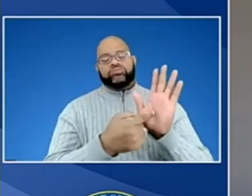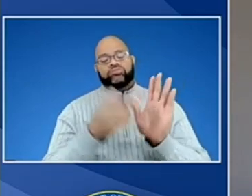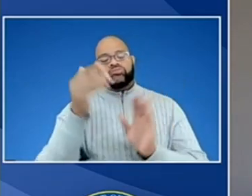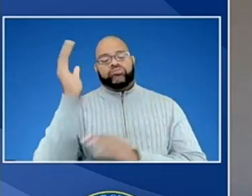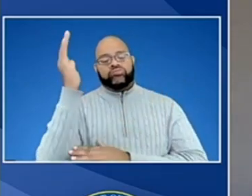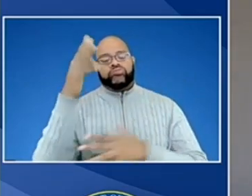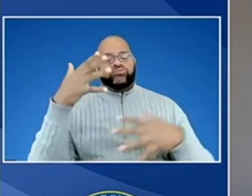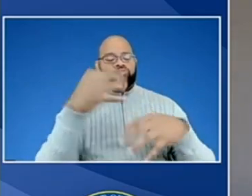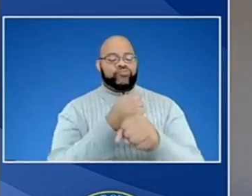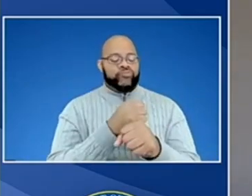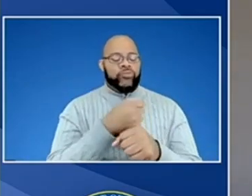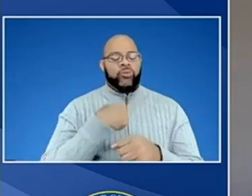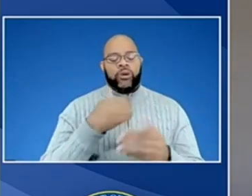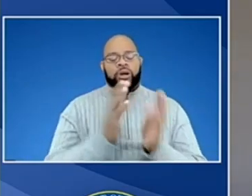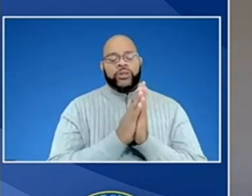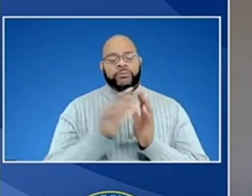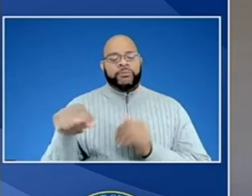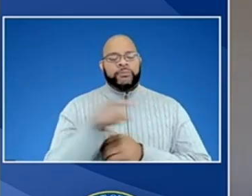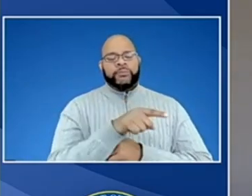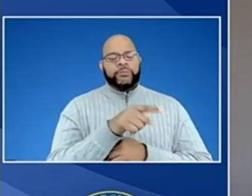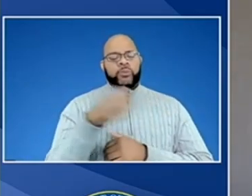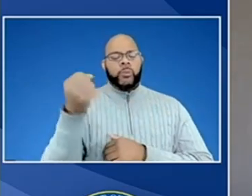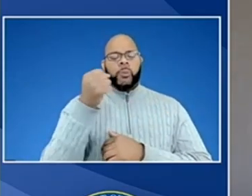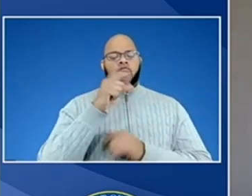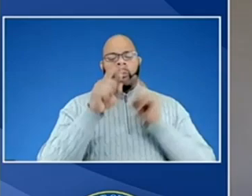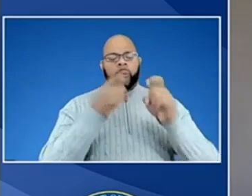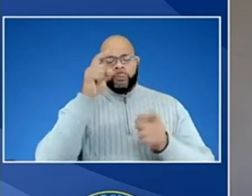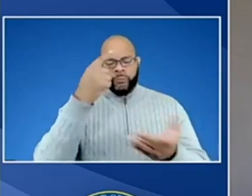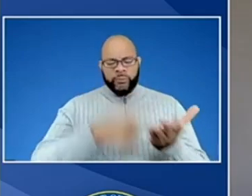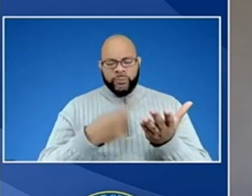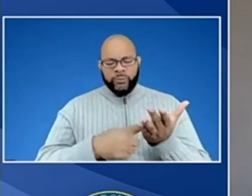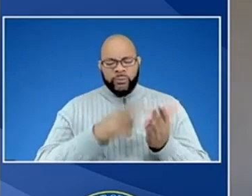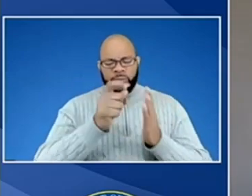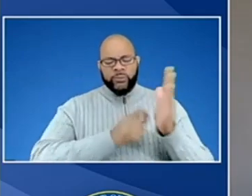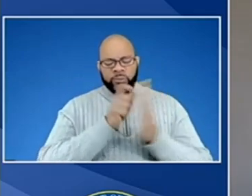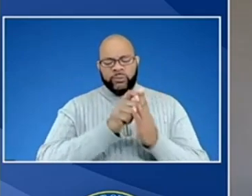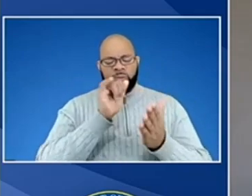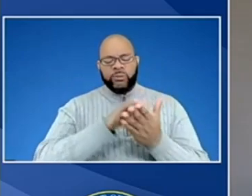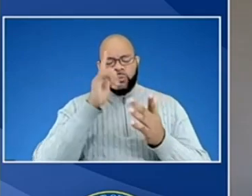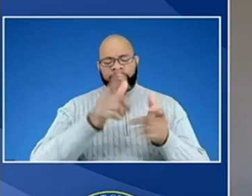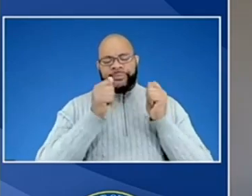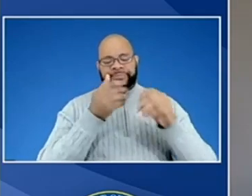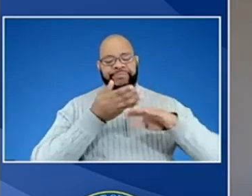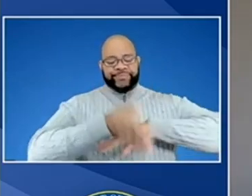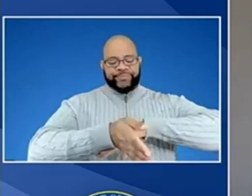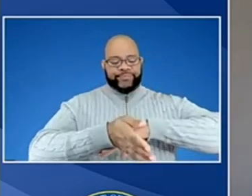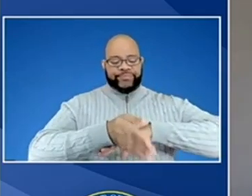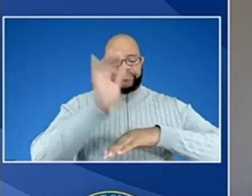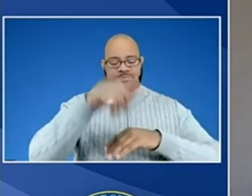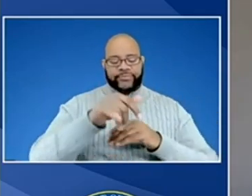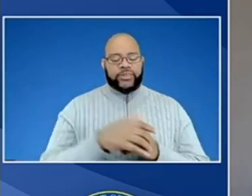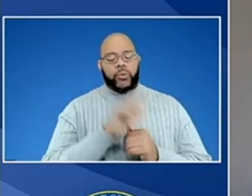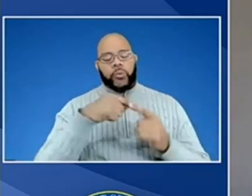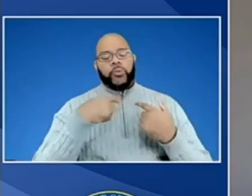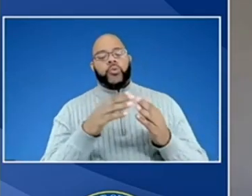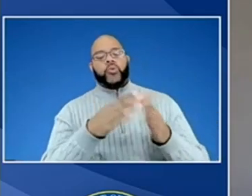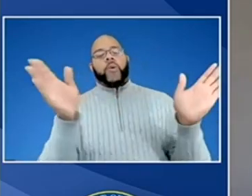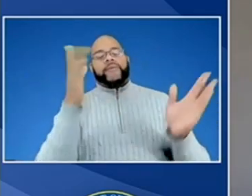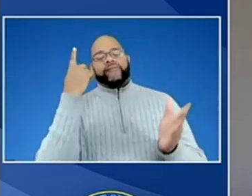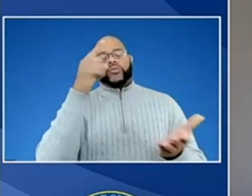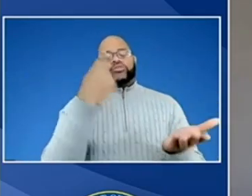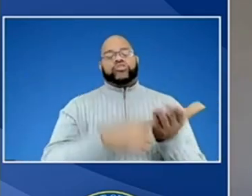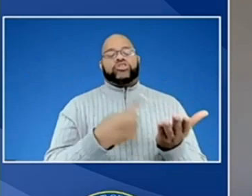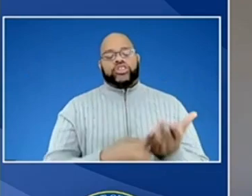them. And we ask that you hold your questions for the discussion period that will immediately follow that when we open the floor for